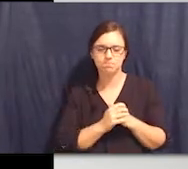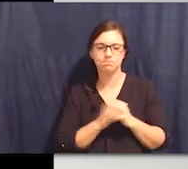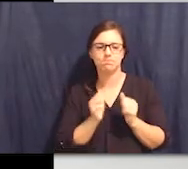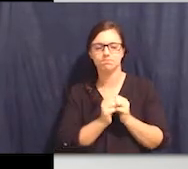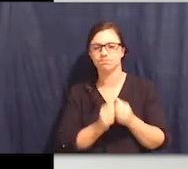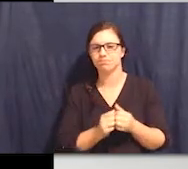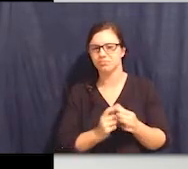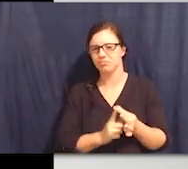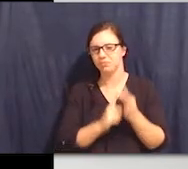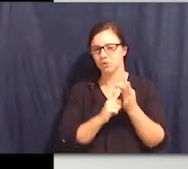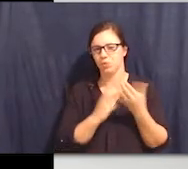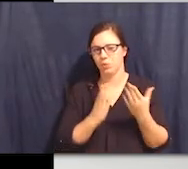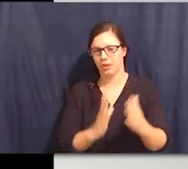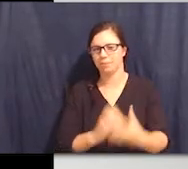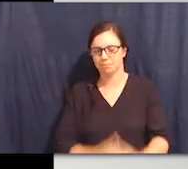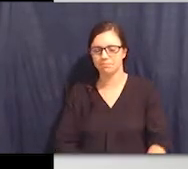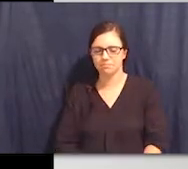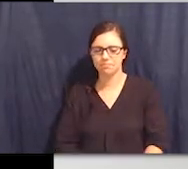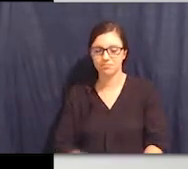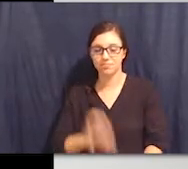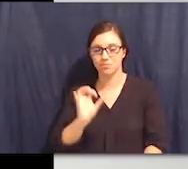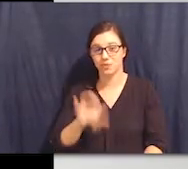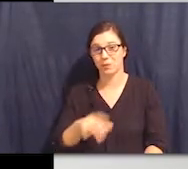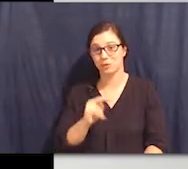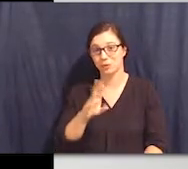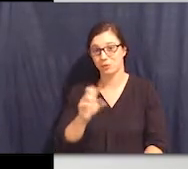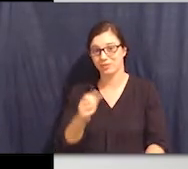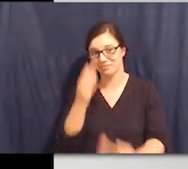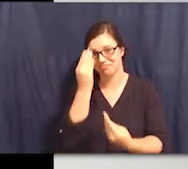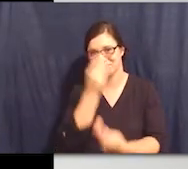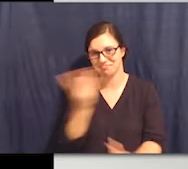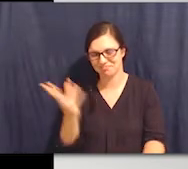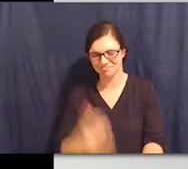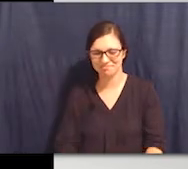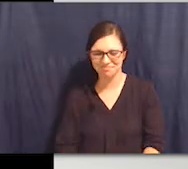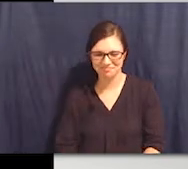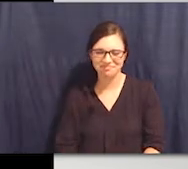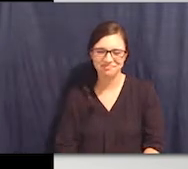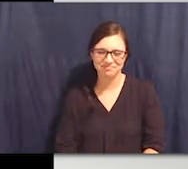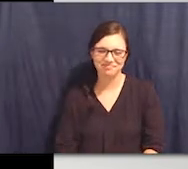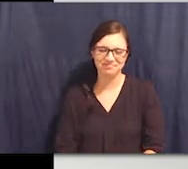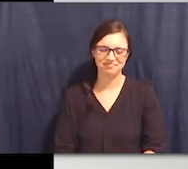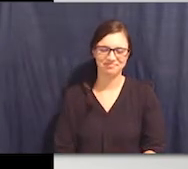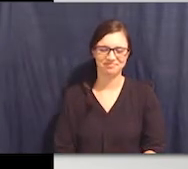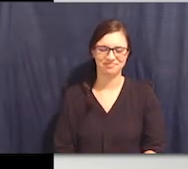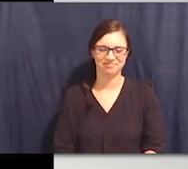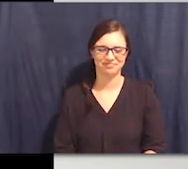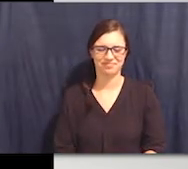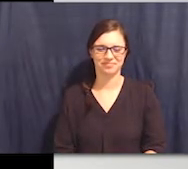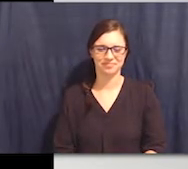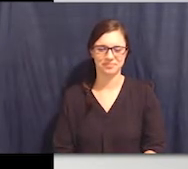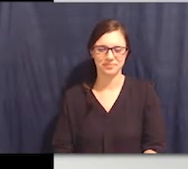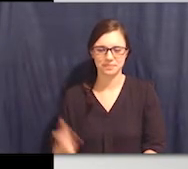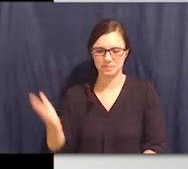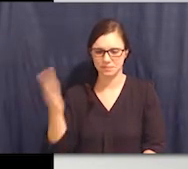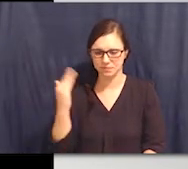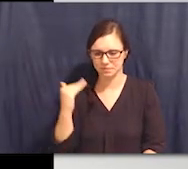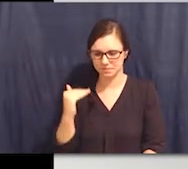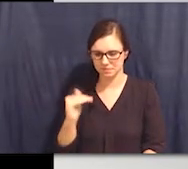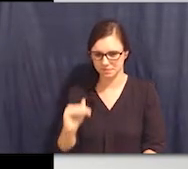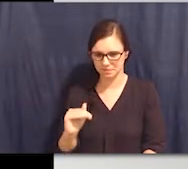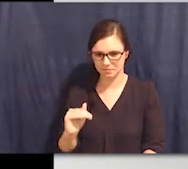in specialized ways. So that was some news I wanted to share about that. I can